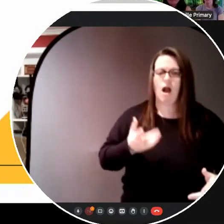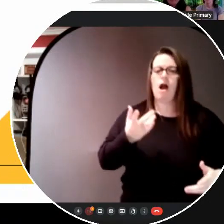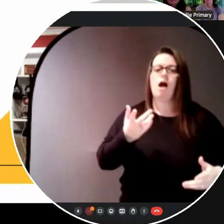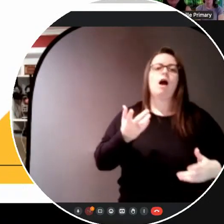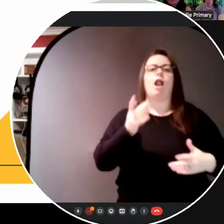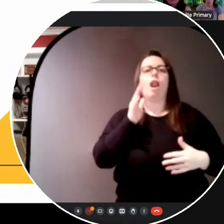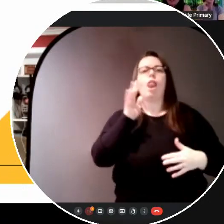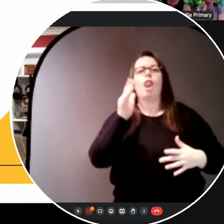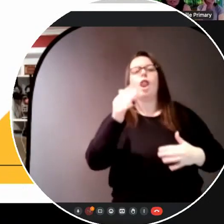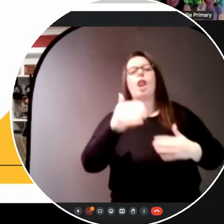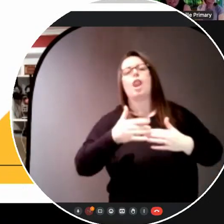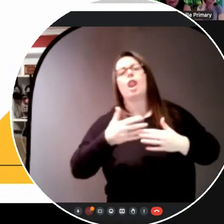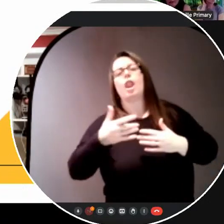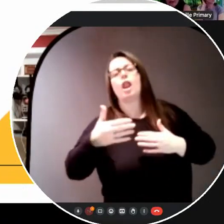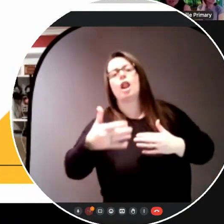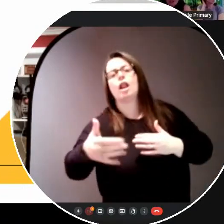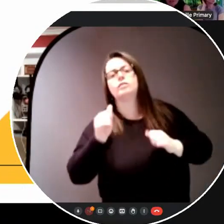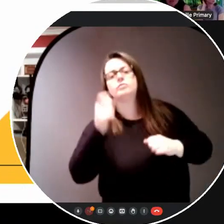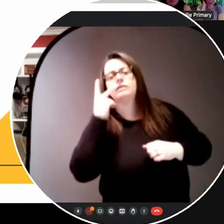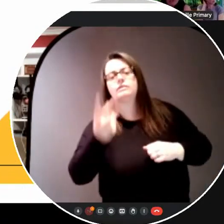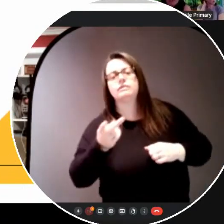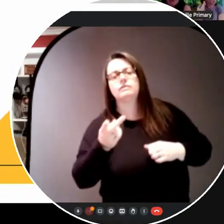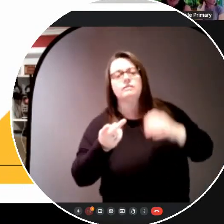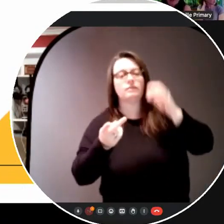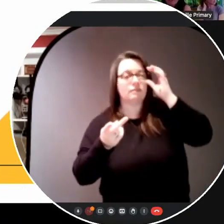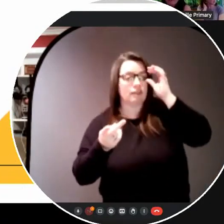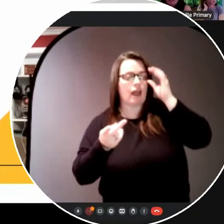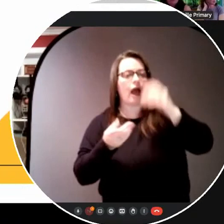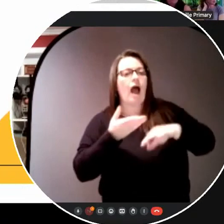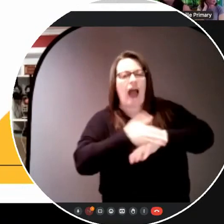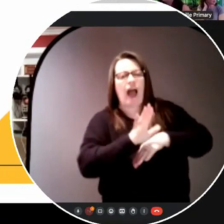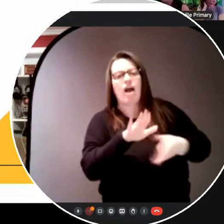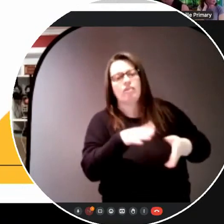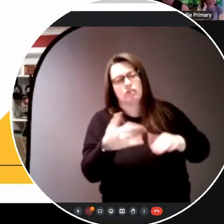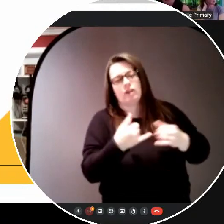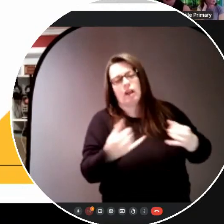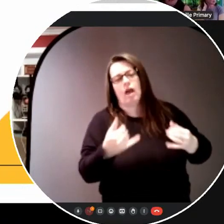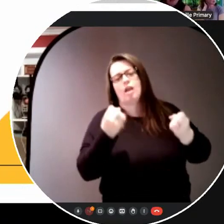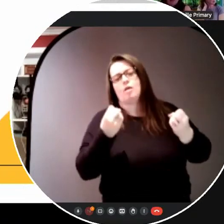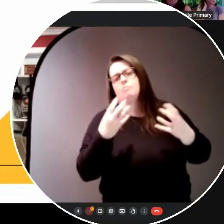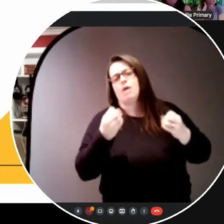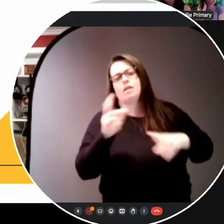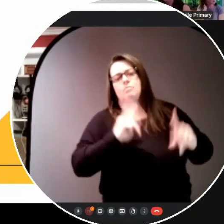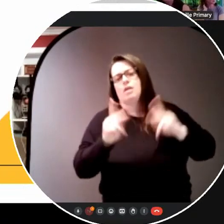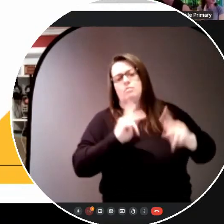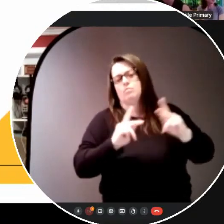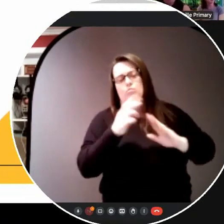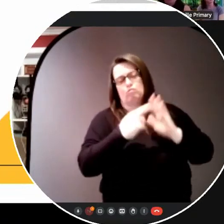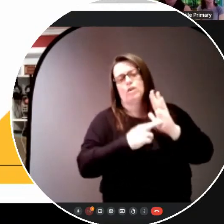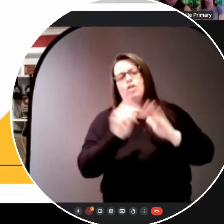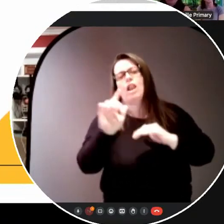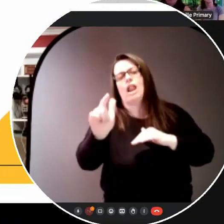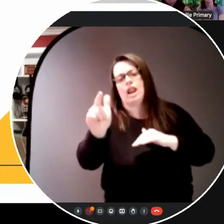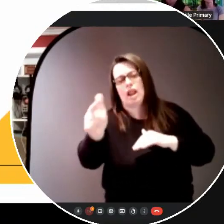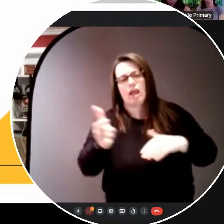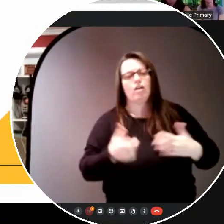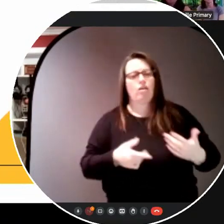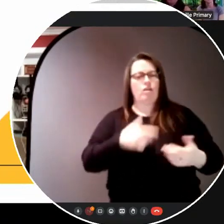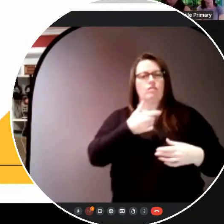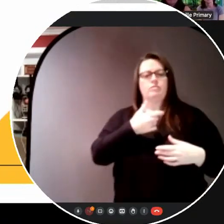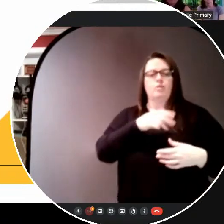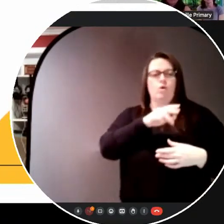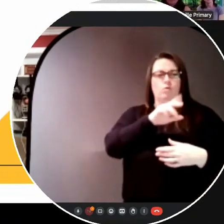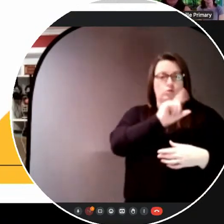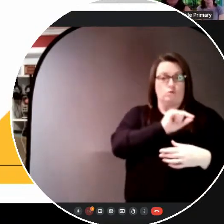have dozens of extra enrollment. So in 2022, 19 extra students enrolled, 10 extra students enrolled. So we